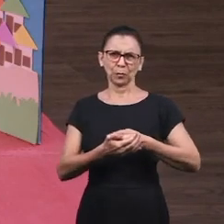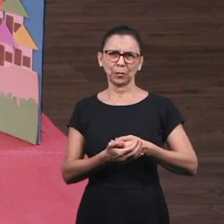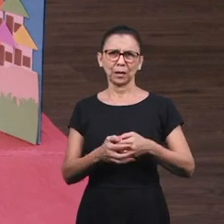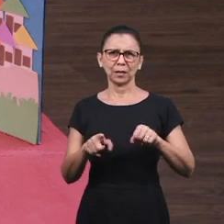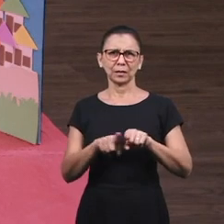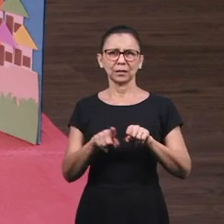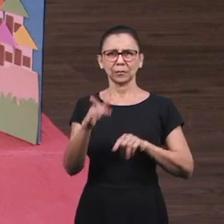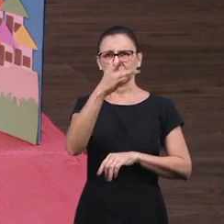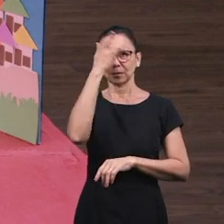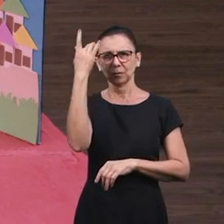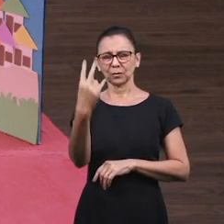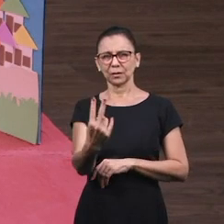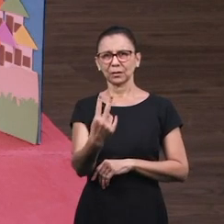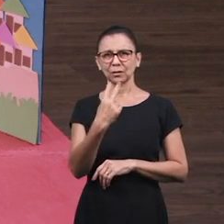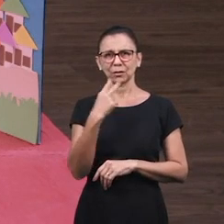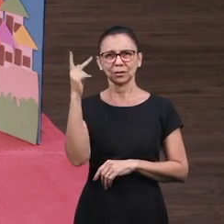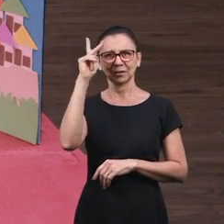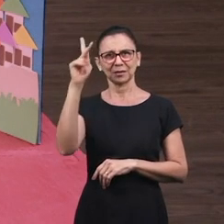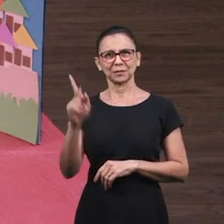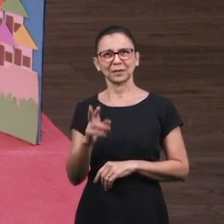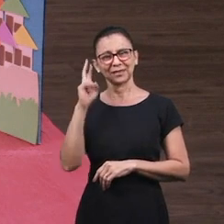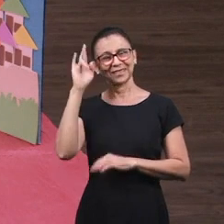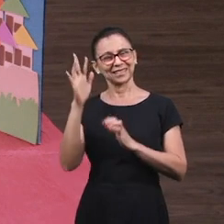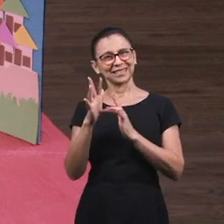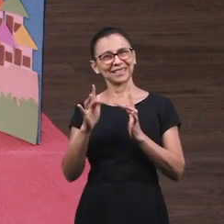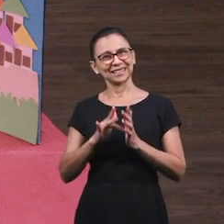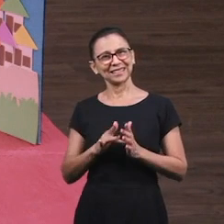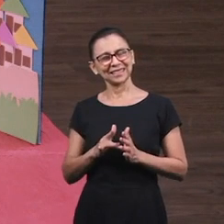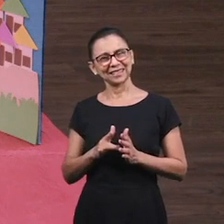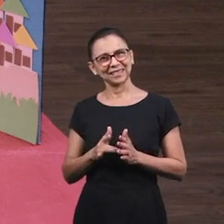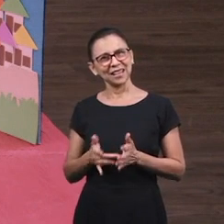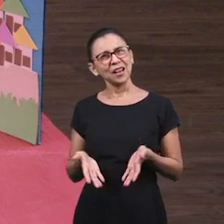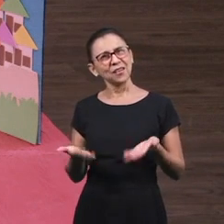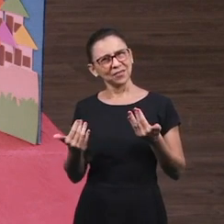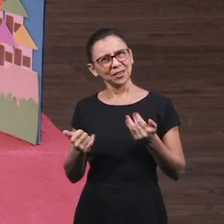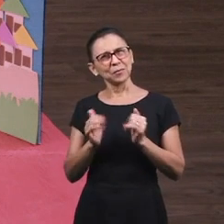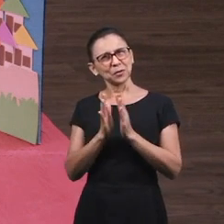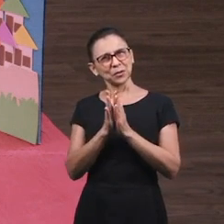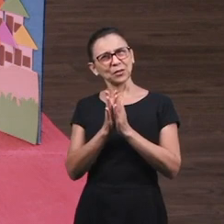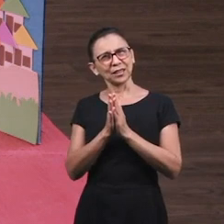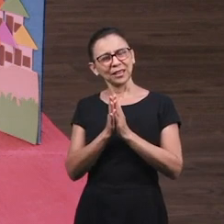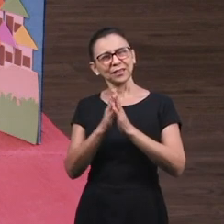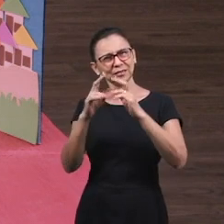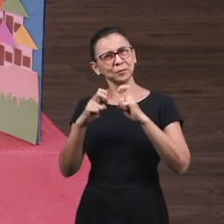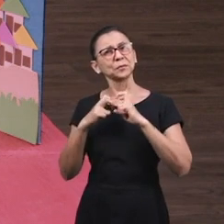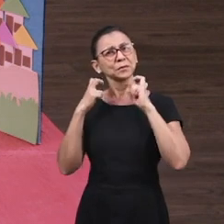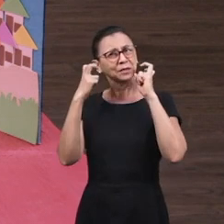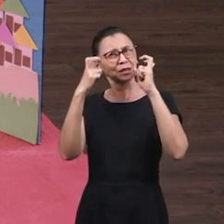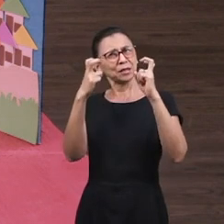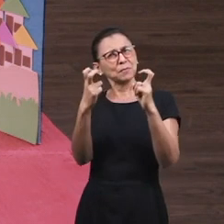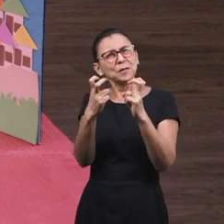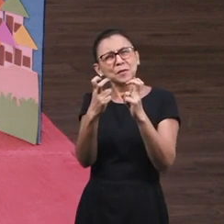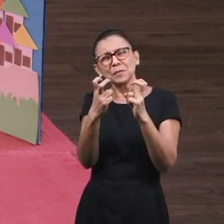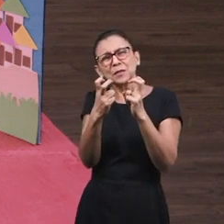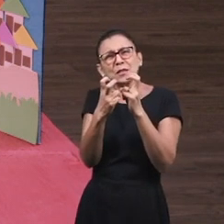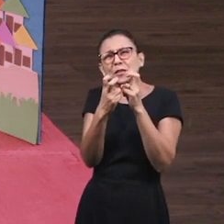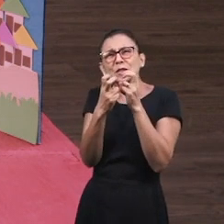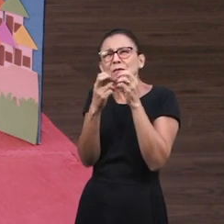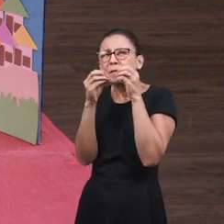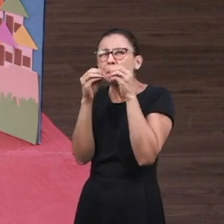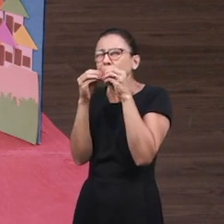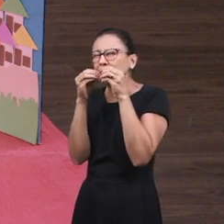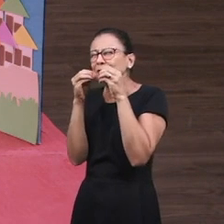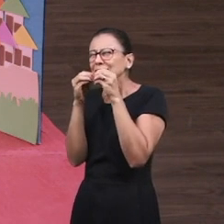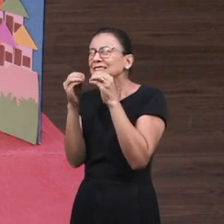all of those that are watching us with the peace of the Lord Jesus. We're going to pray now. We're going to plead so we can be close to